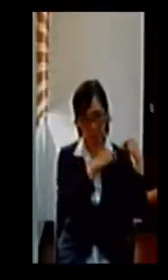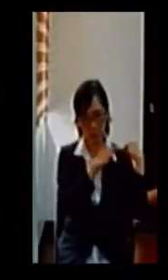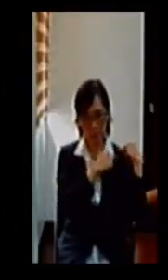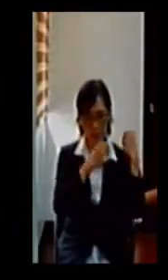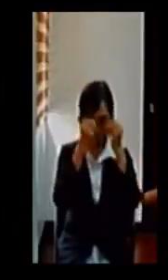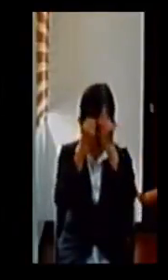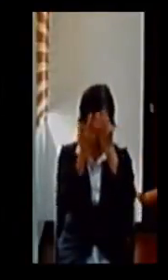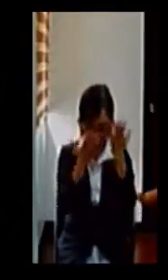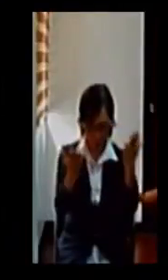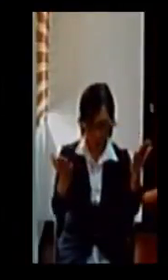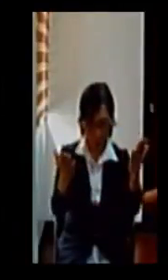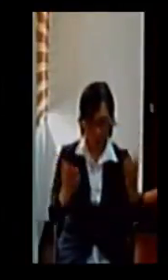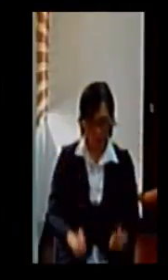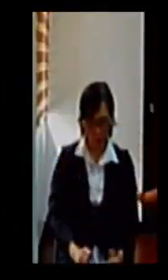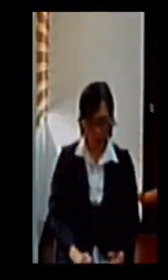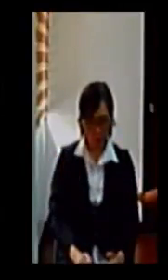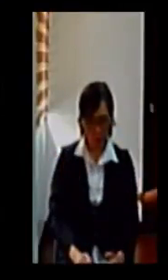inform